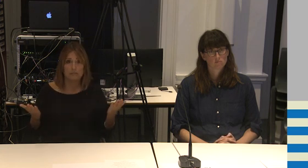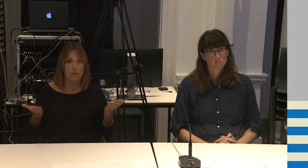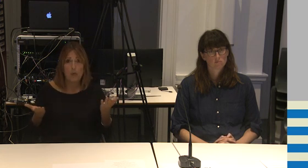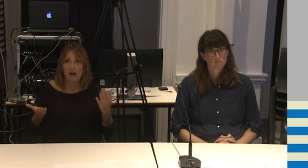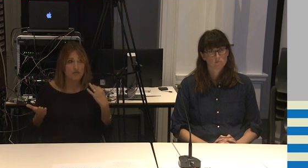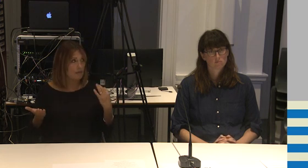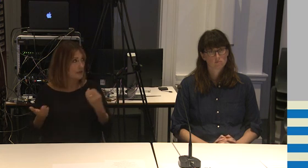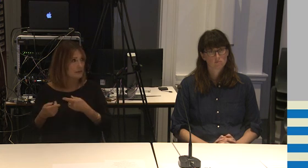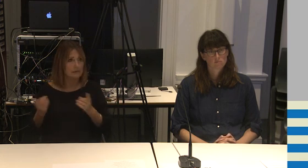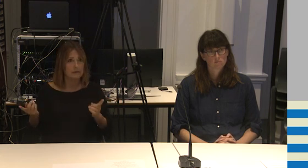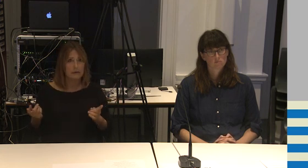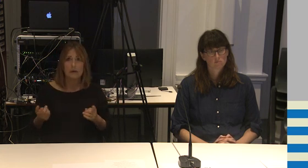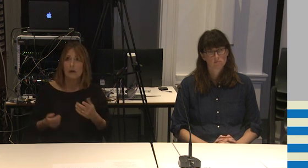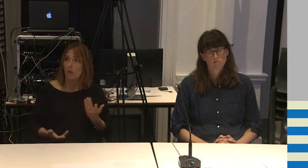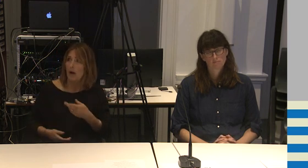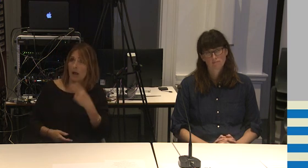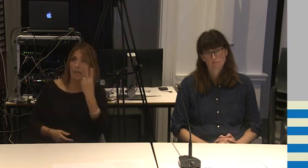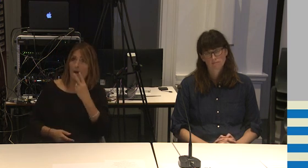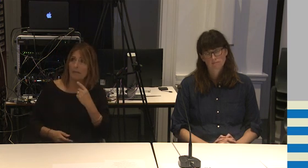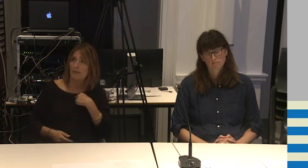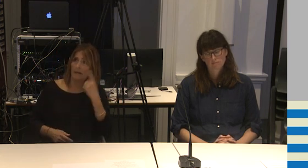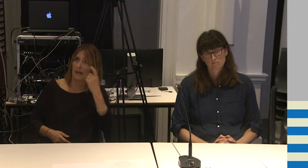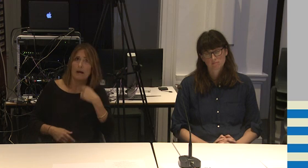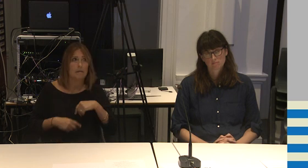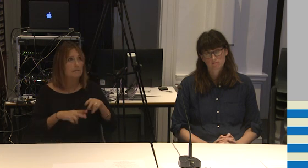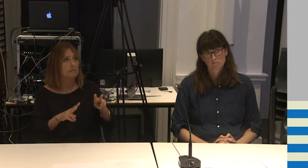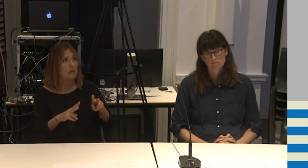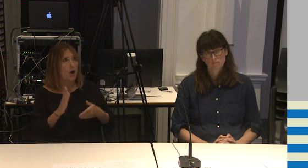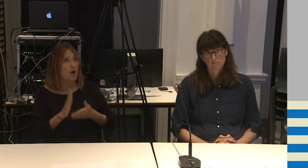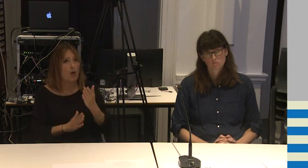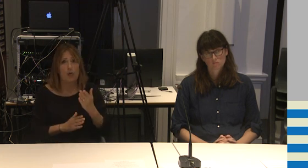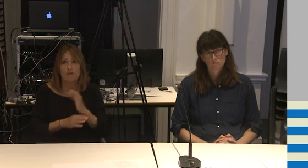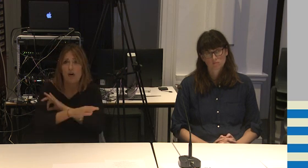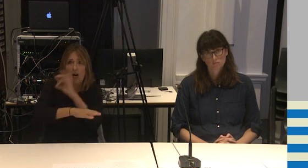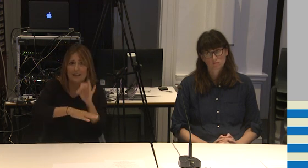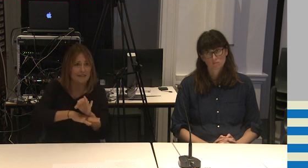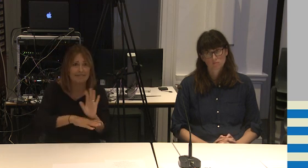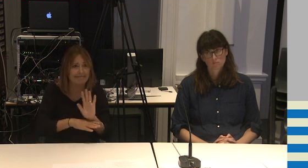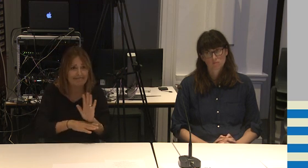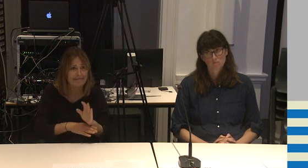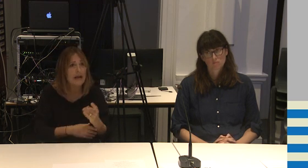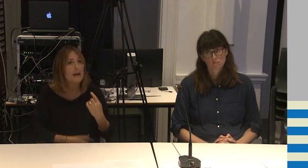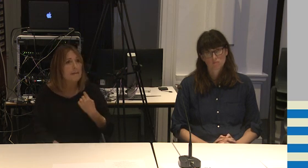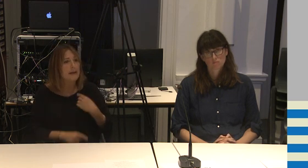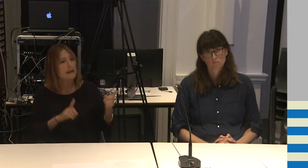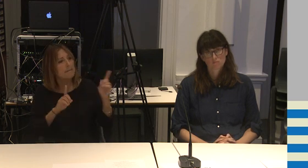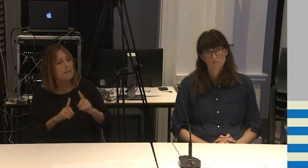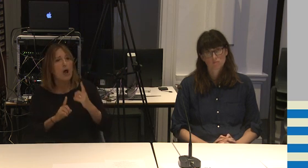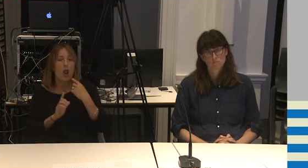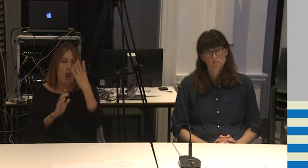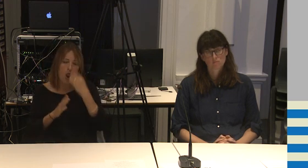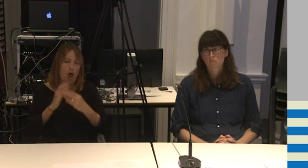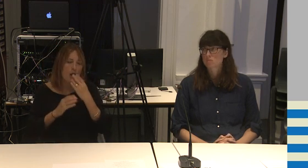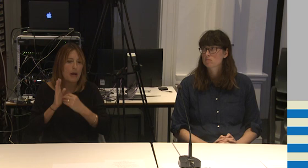few people think, I'm going to go and do architecture. For me, it came alongside the learning about the social model of